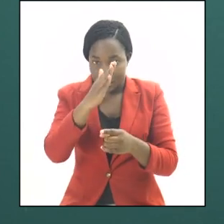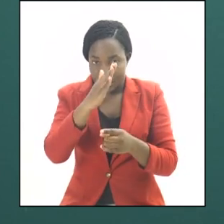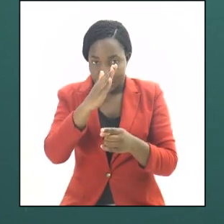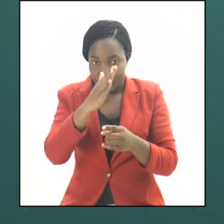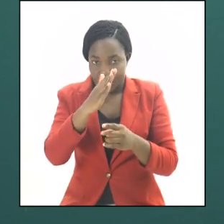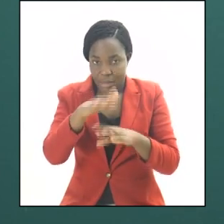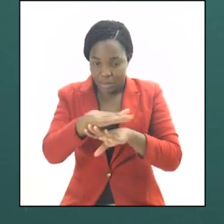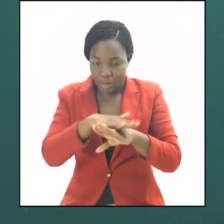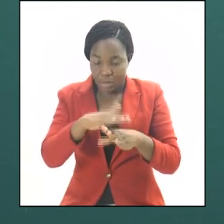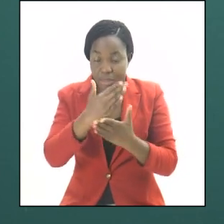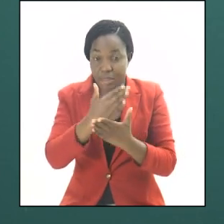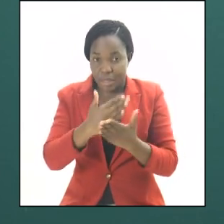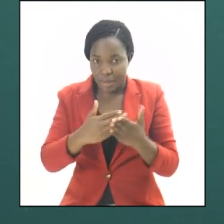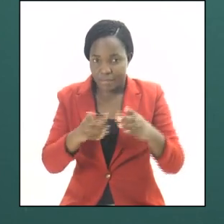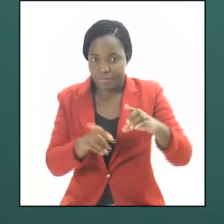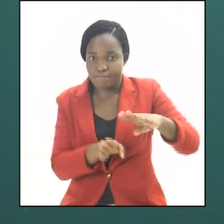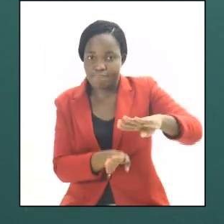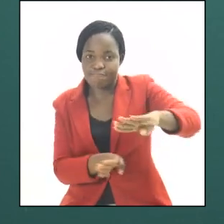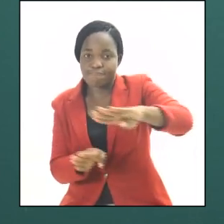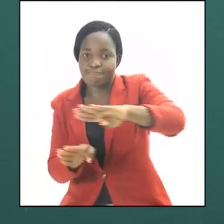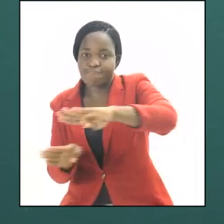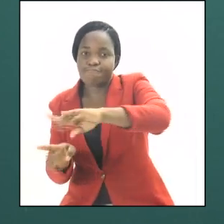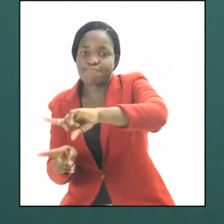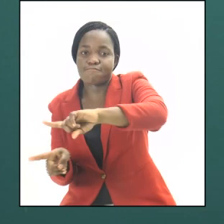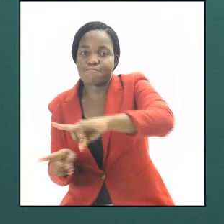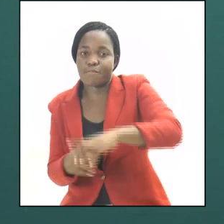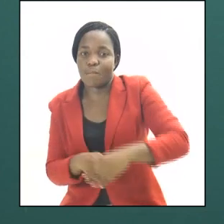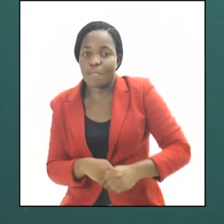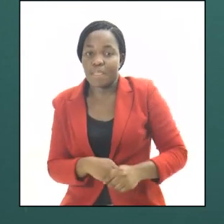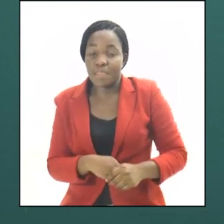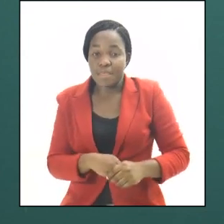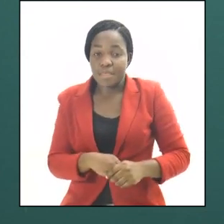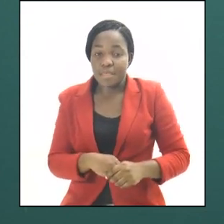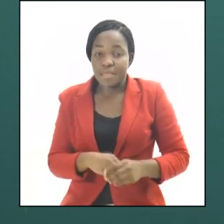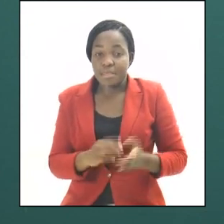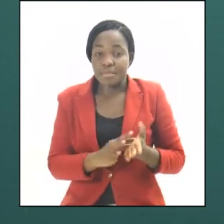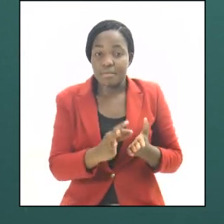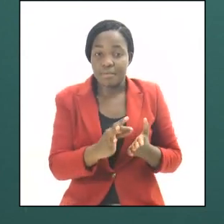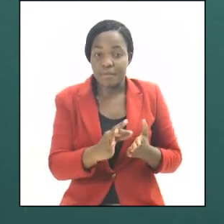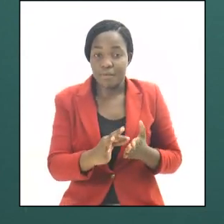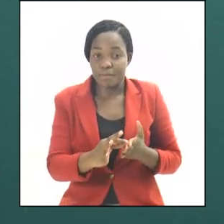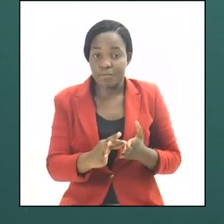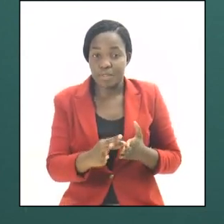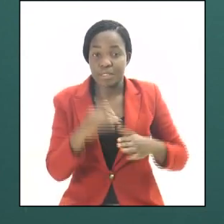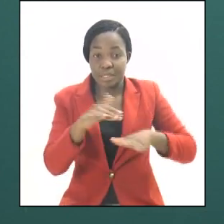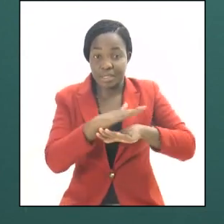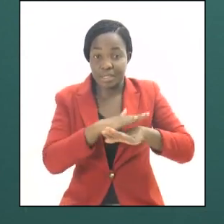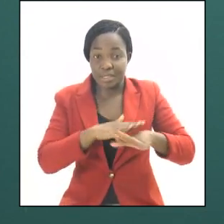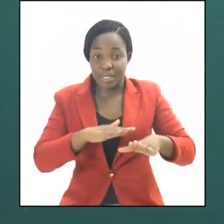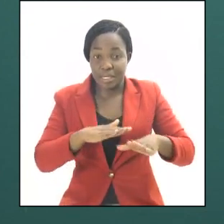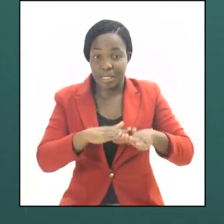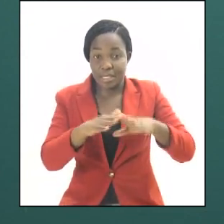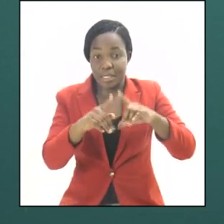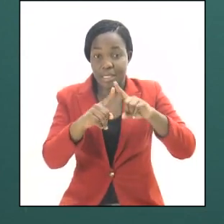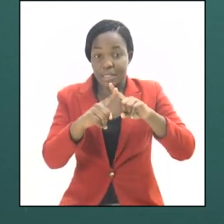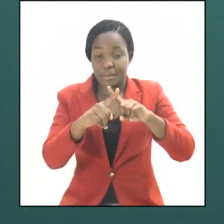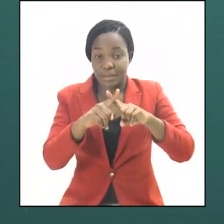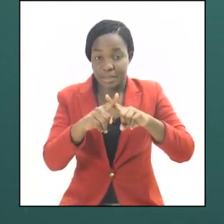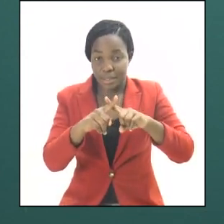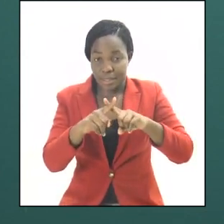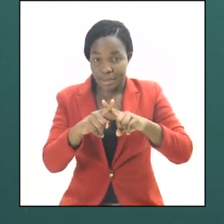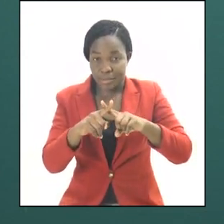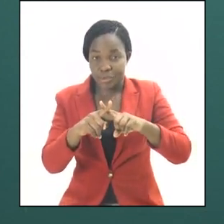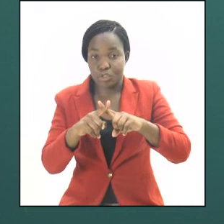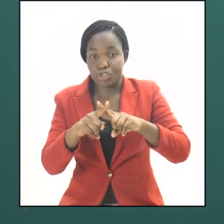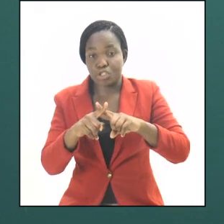parallelogram. The formula for the area is half times sum of parallel